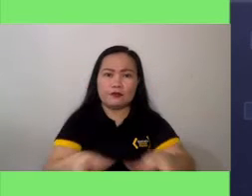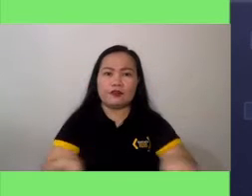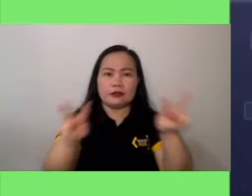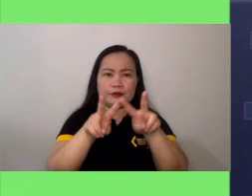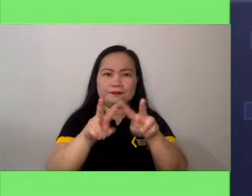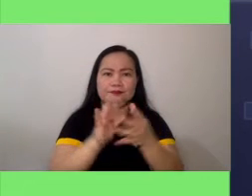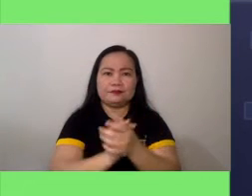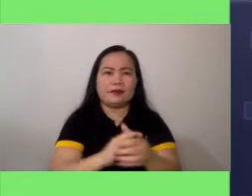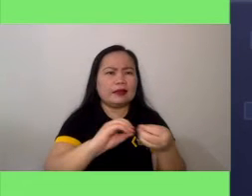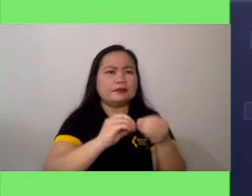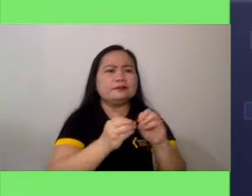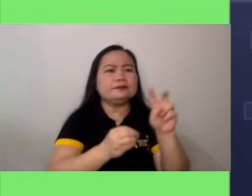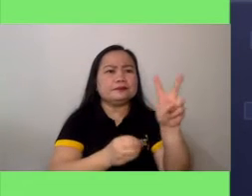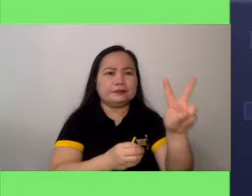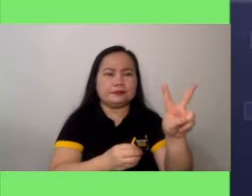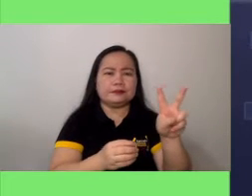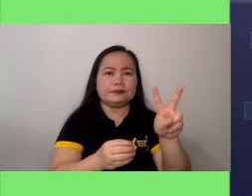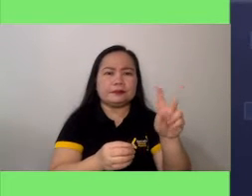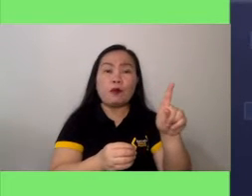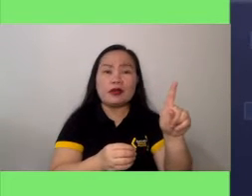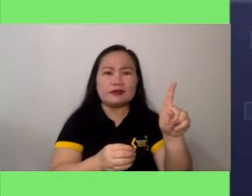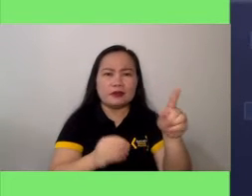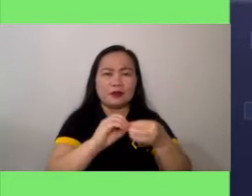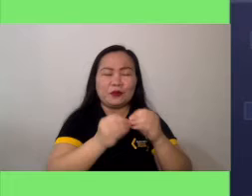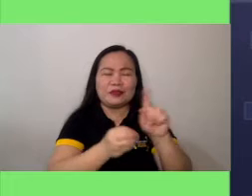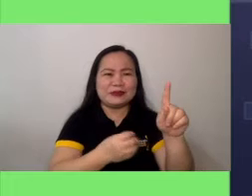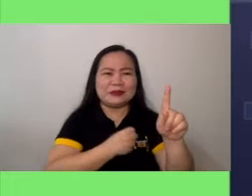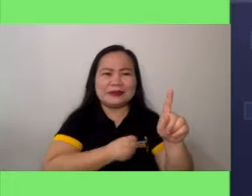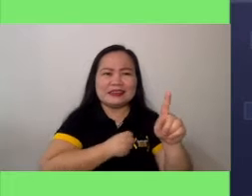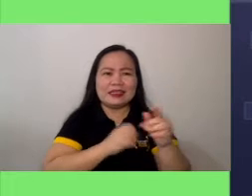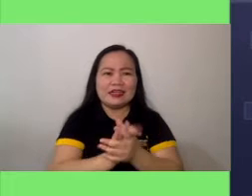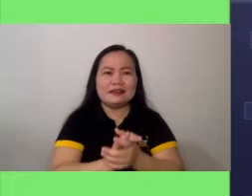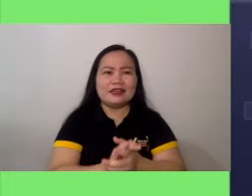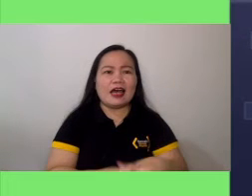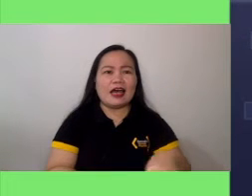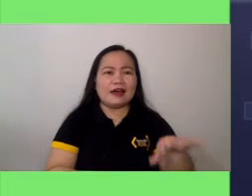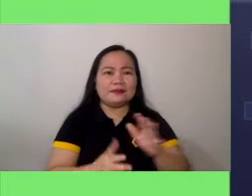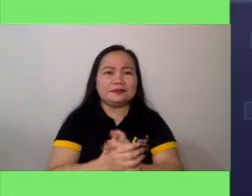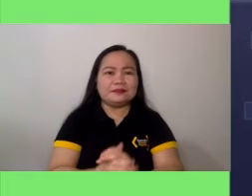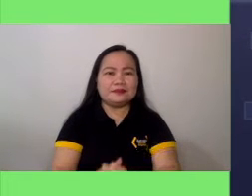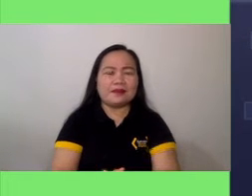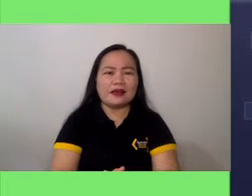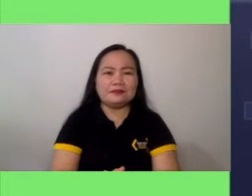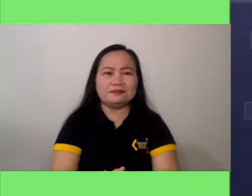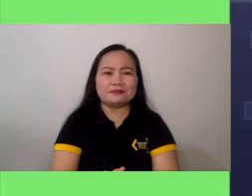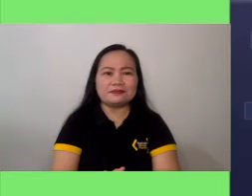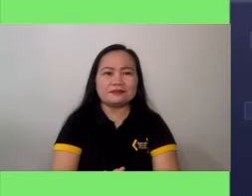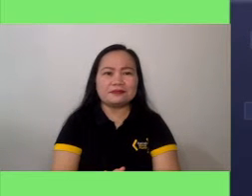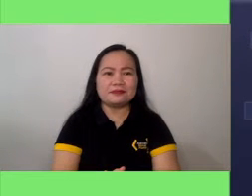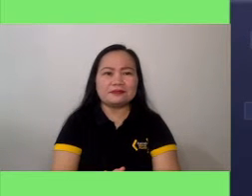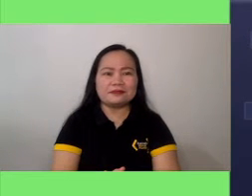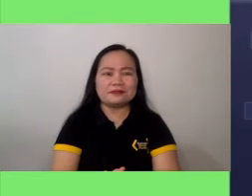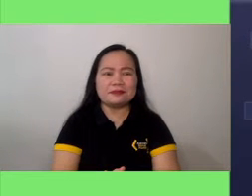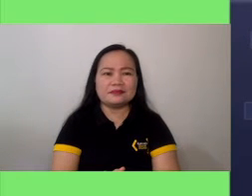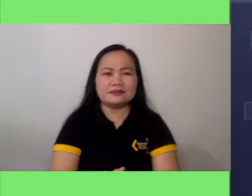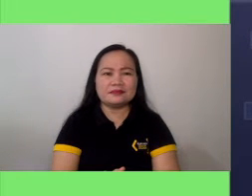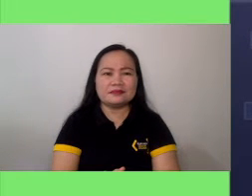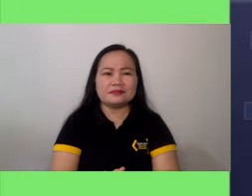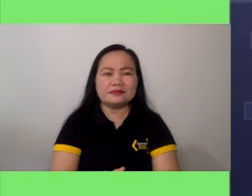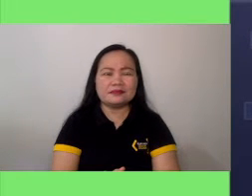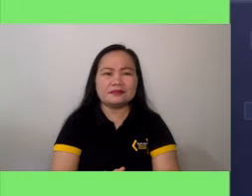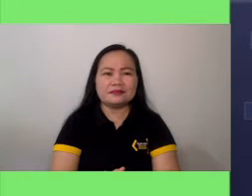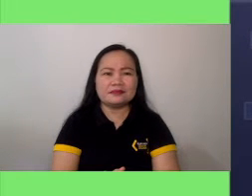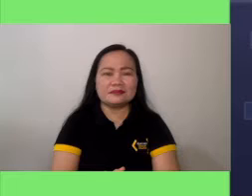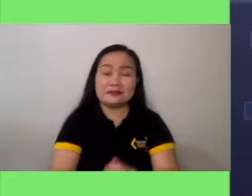ating value. Okay, so number 1. So as you can see, I have here 7 squares. So I will give you lots